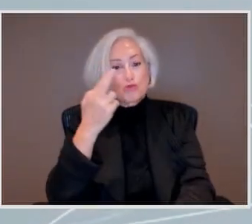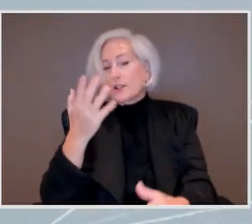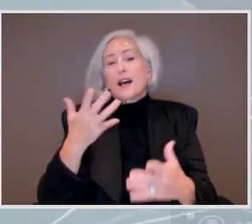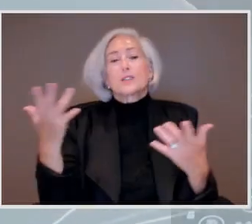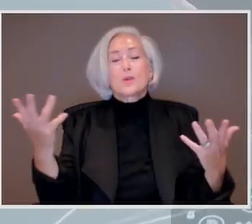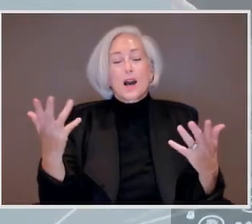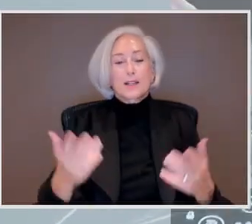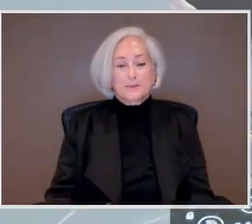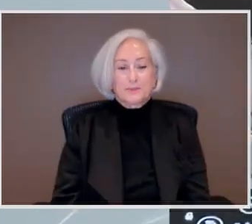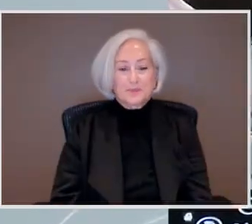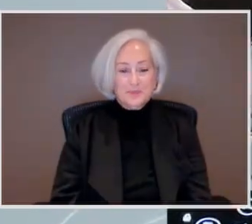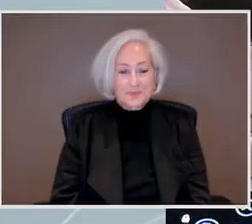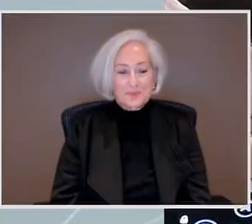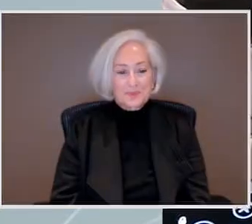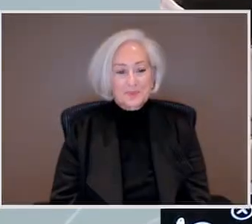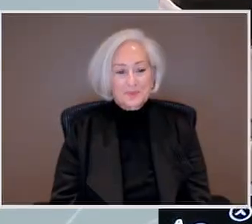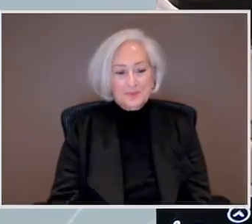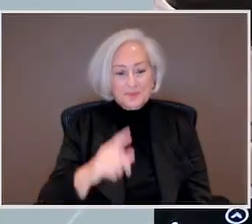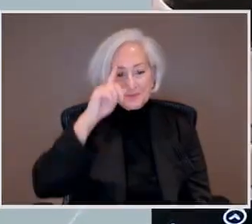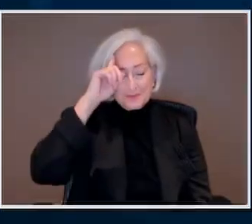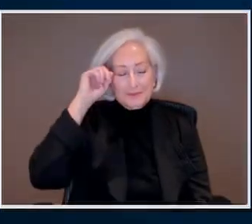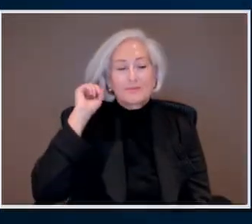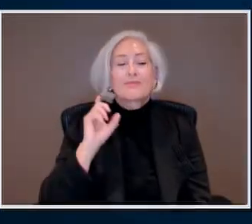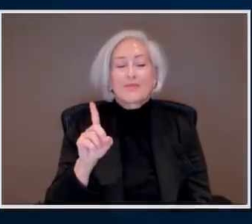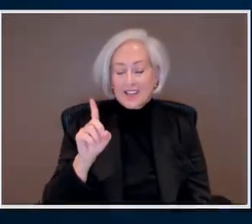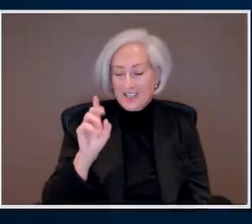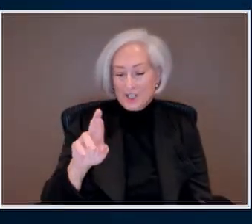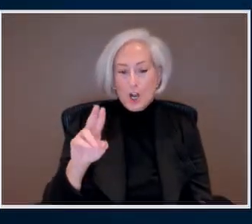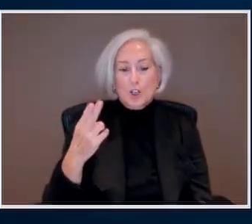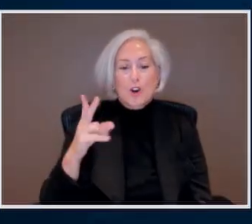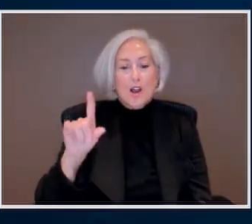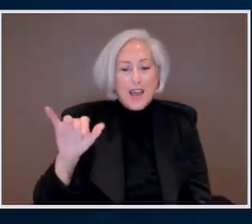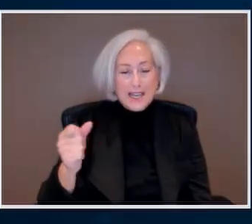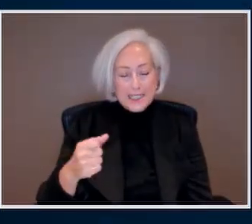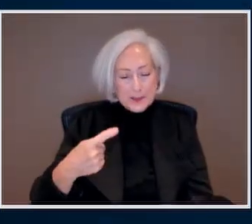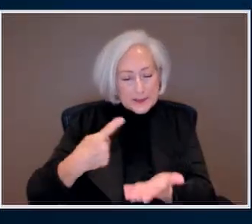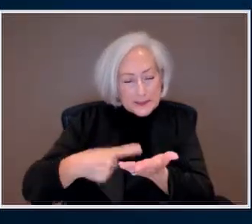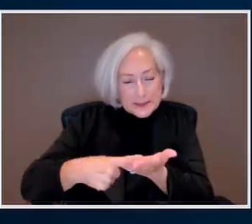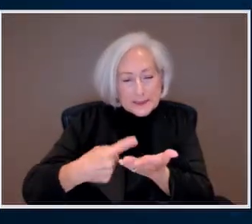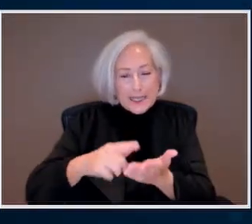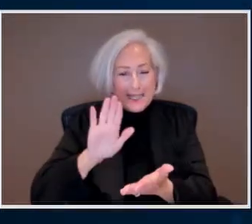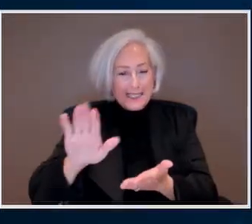be? Kind of when Dr. Headings was talking the ins and outs of the surgery,